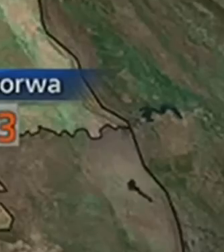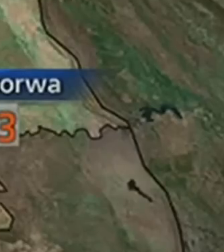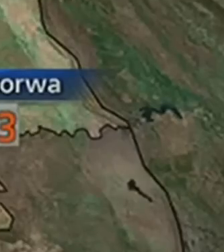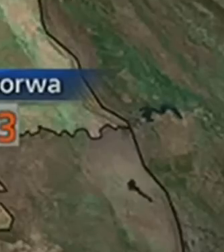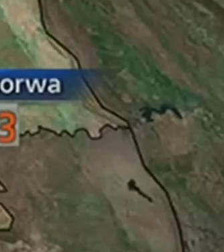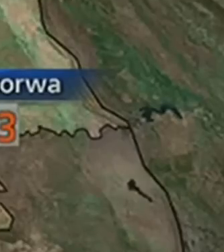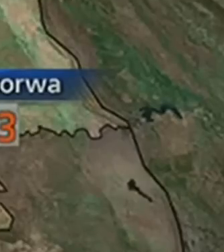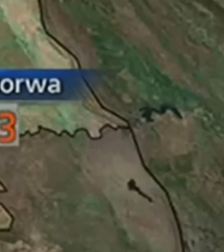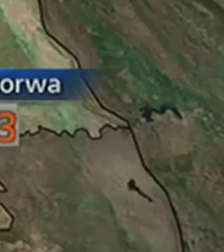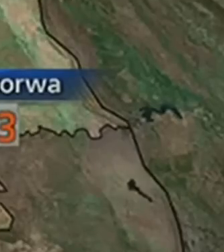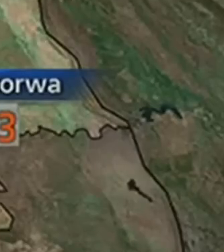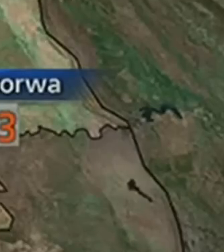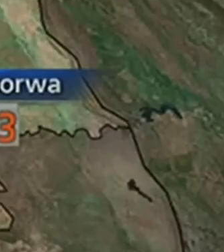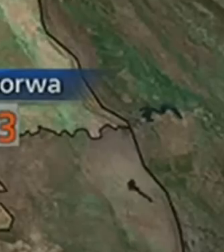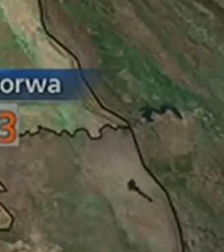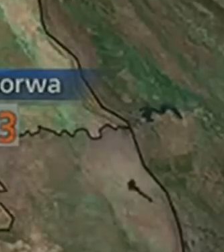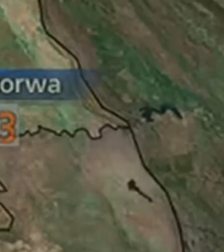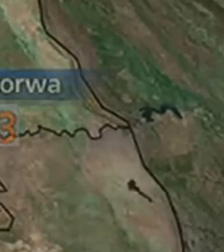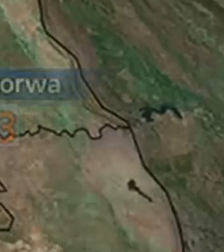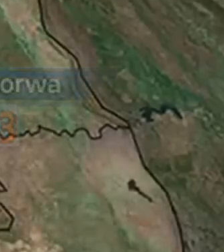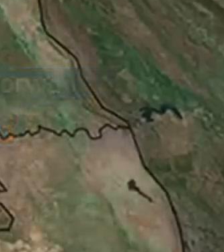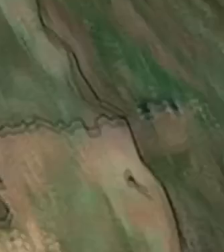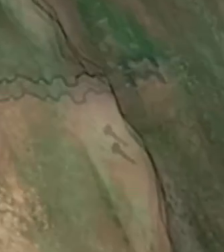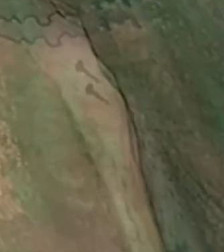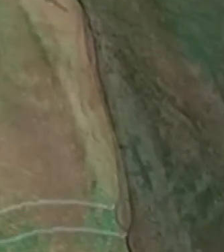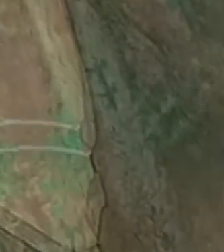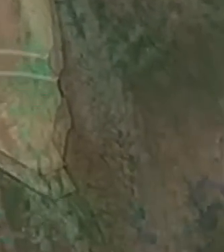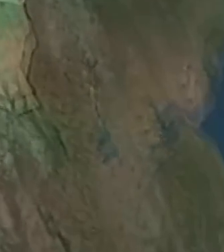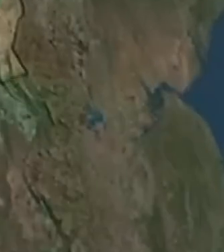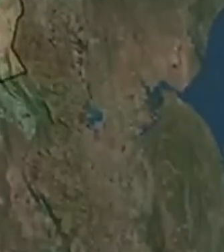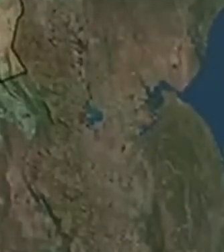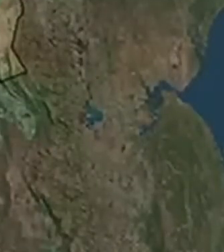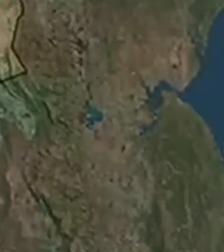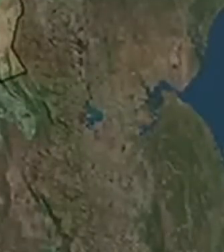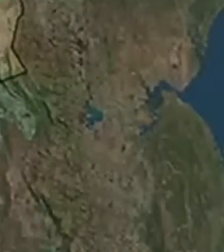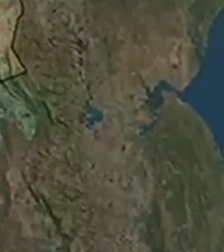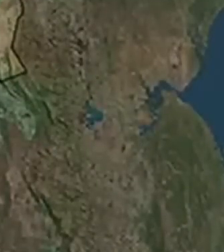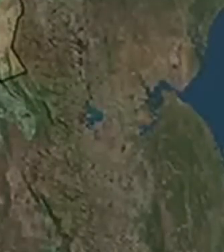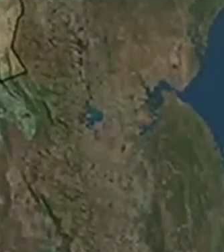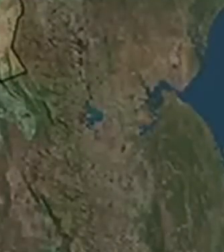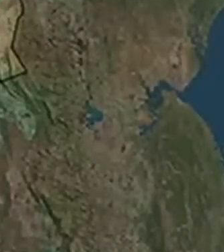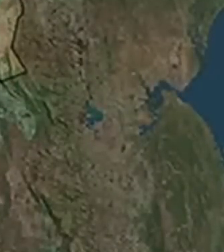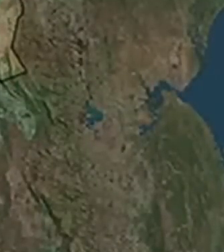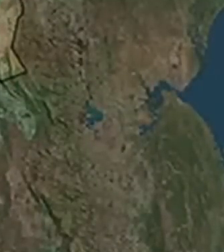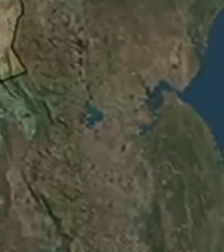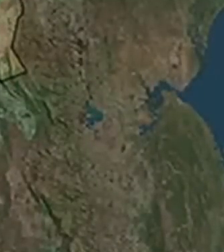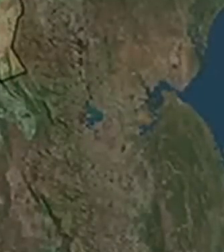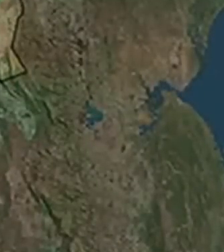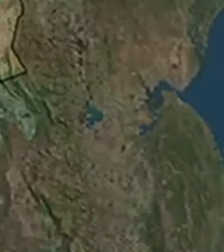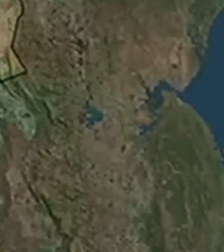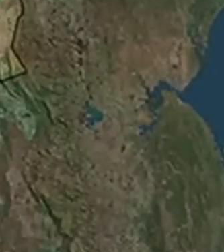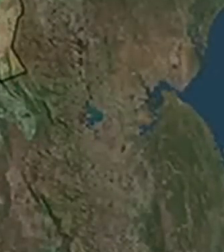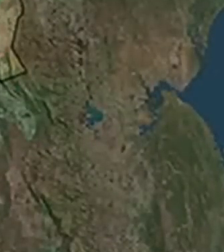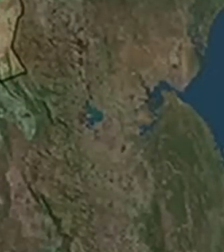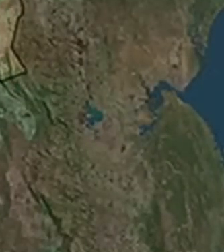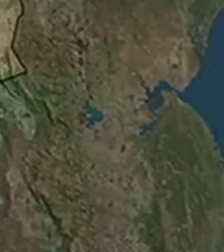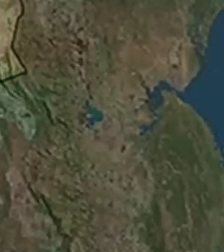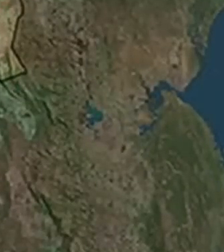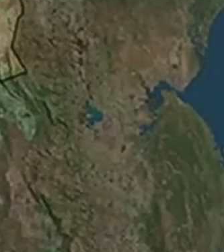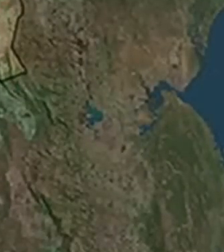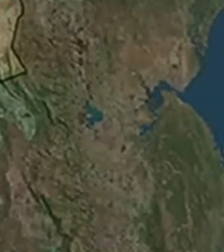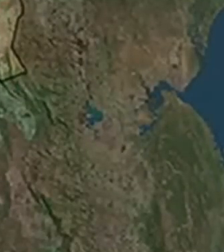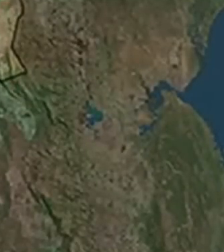se se fitla hona ka Mesina le teng o tla hloshetse hona esale re kgrati di ritha fela go mashome a mararo a metse seletseng bolo ba mpolmang langa le teng o tla